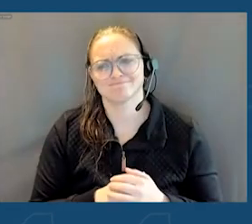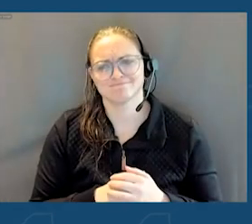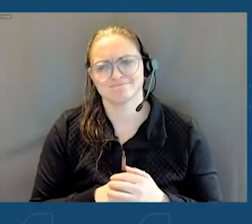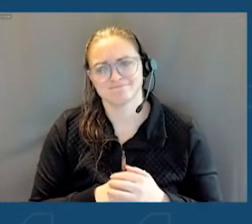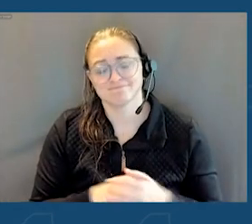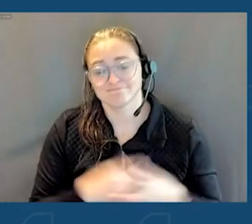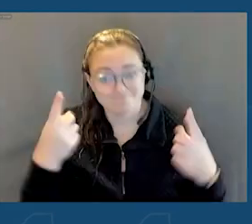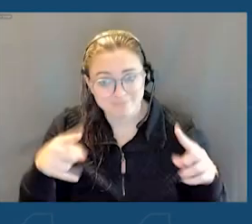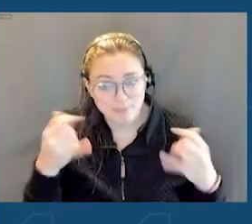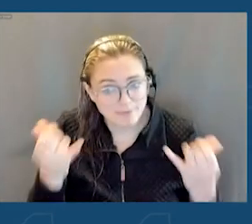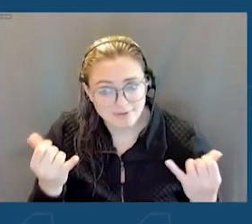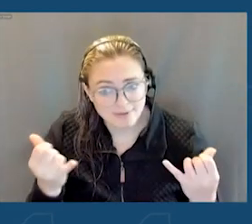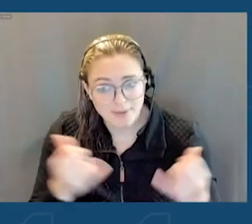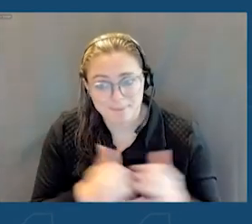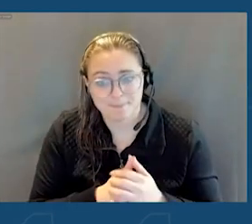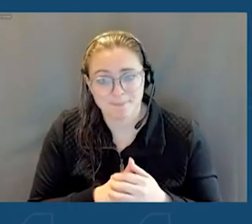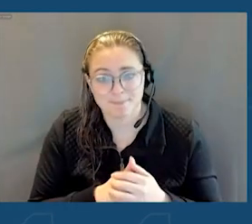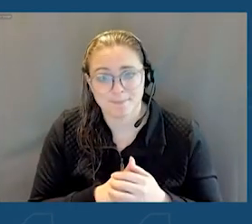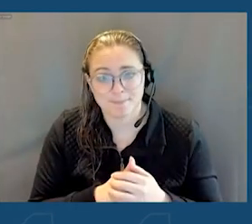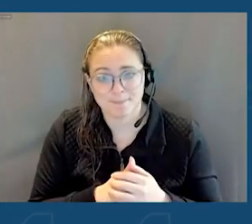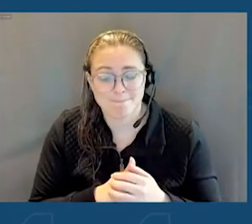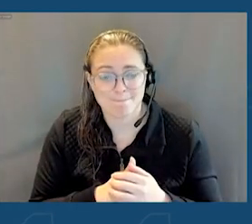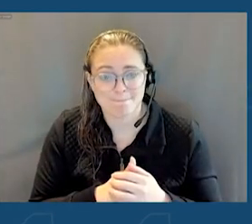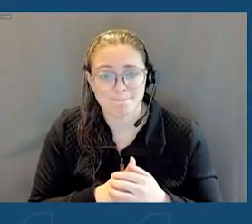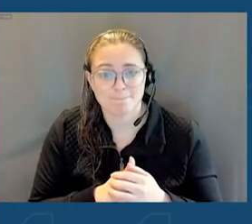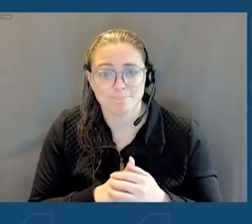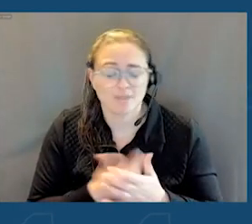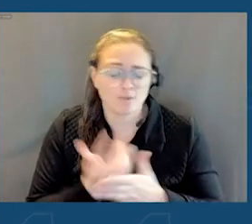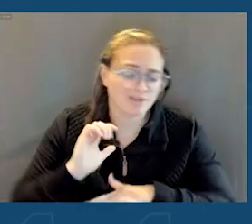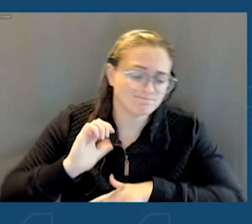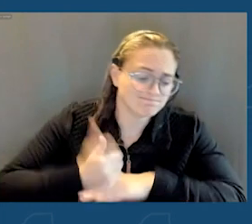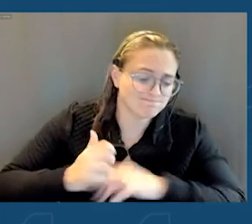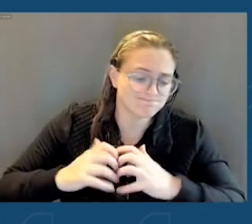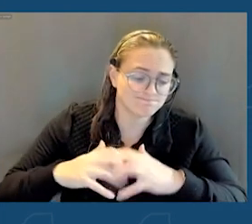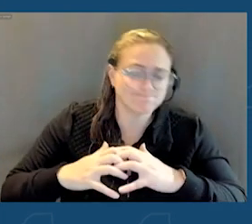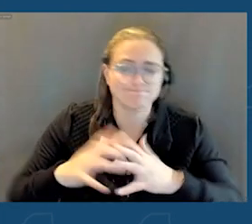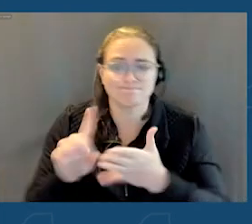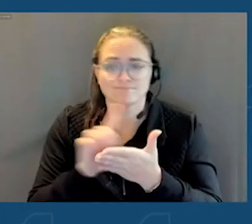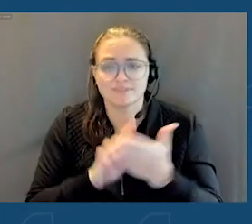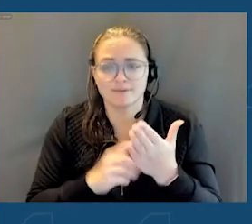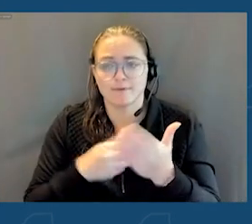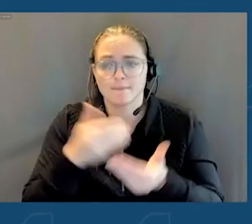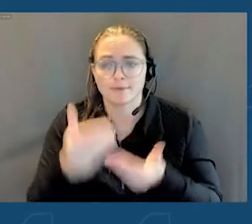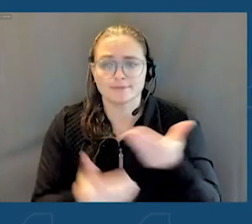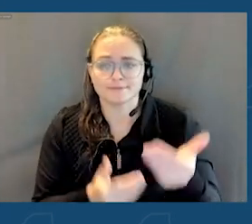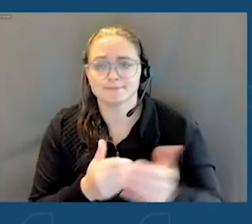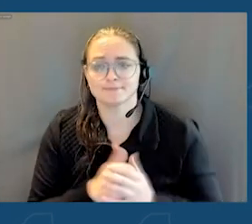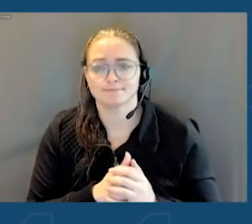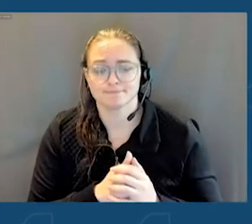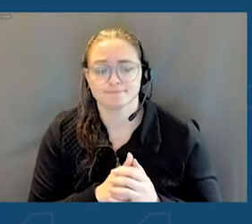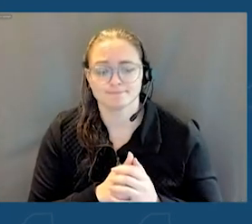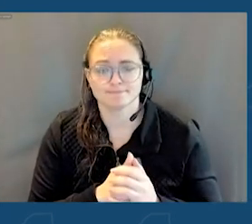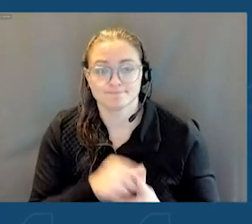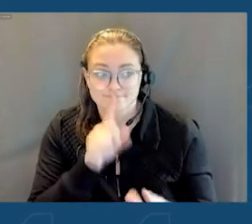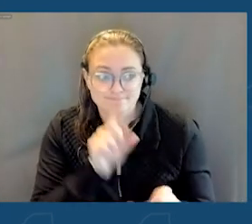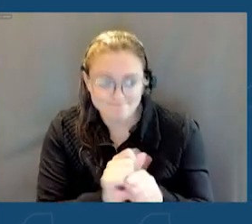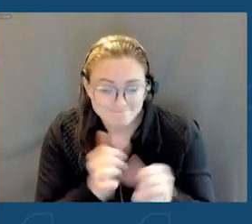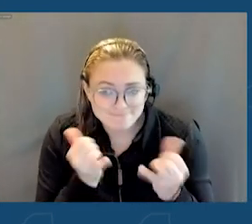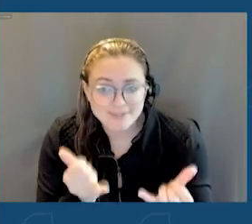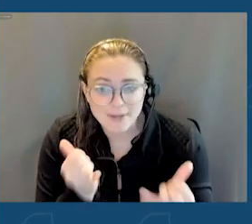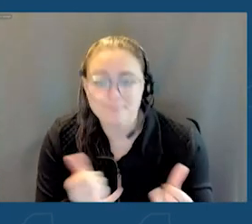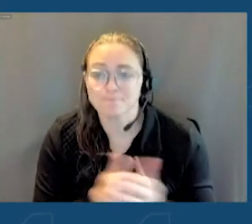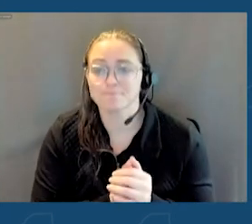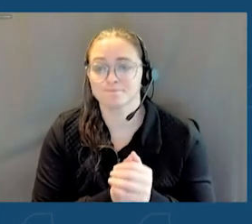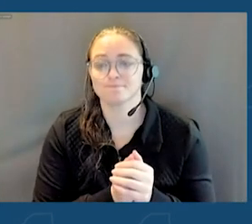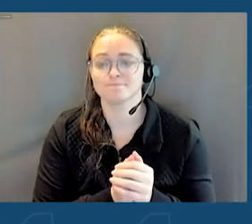happening today as we launch the kickoff to the design process, literally today.